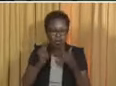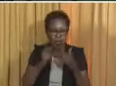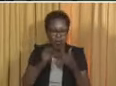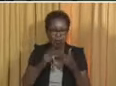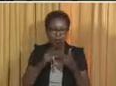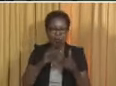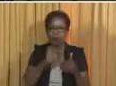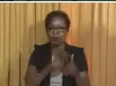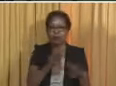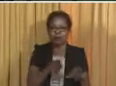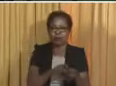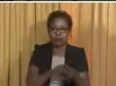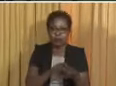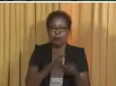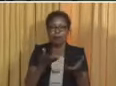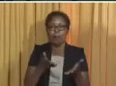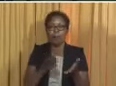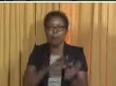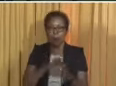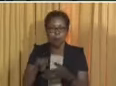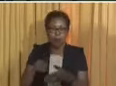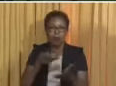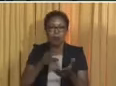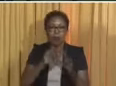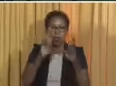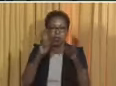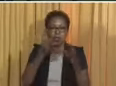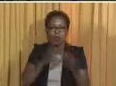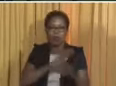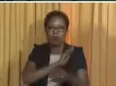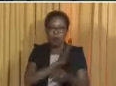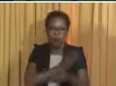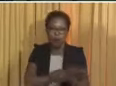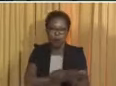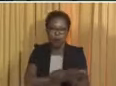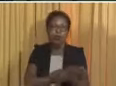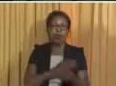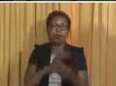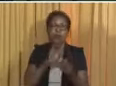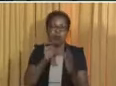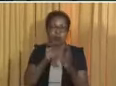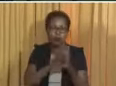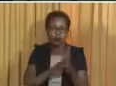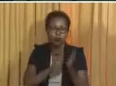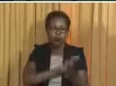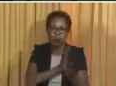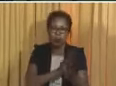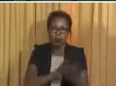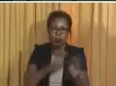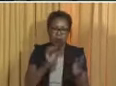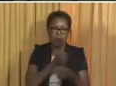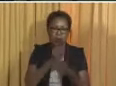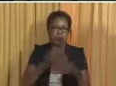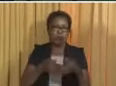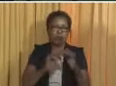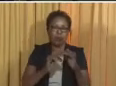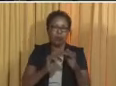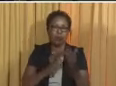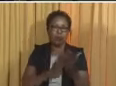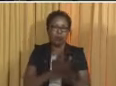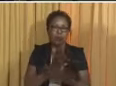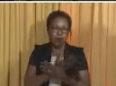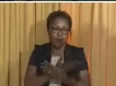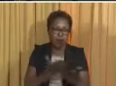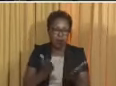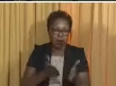issue of constituent power, and I find that the constituent power is a power that cannot be limited by any pre-existing rules, even